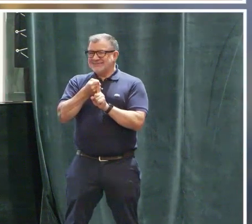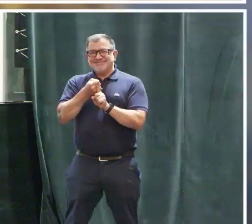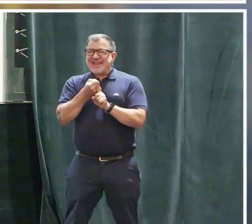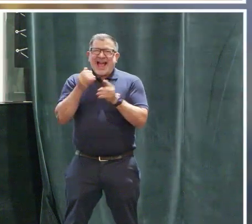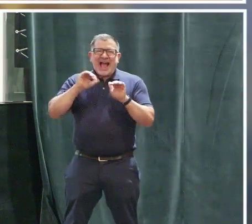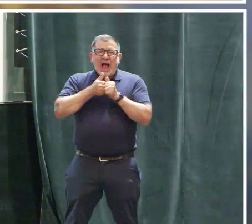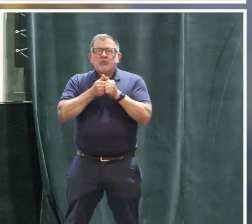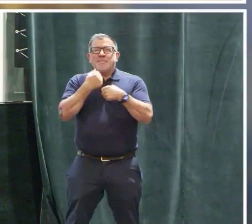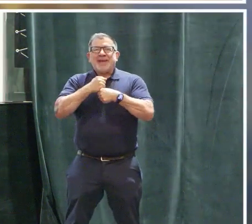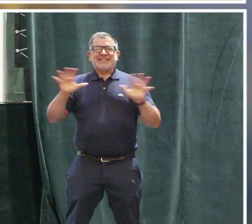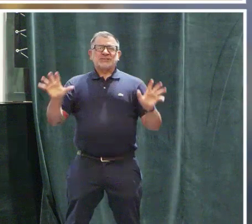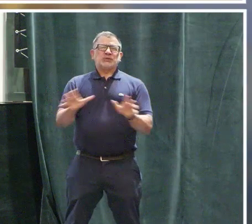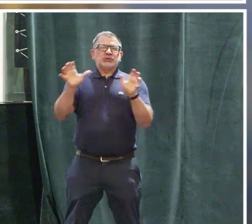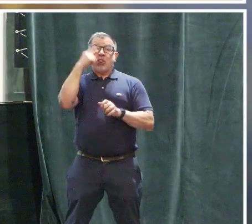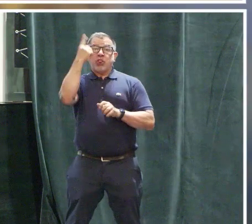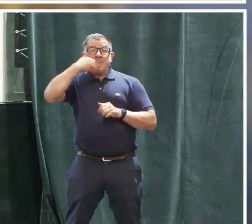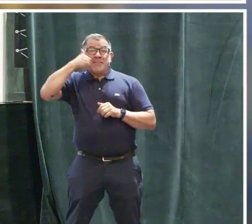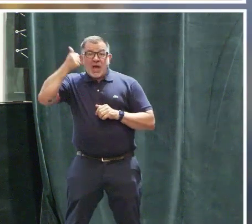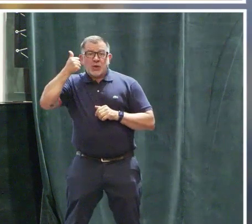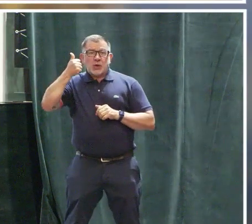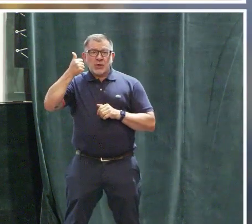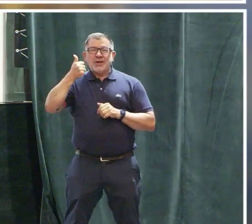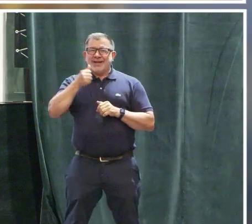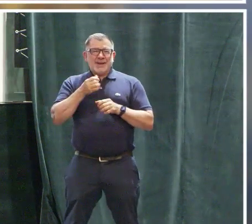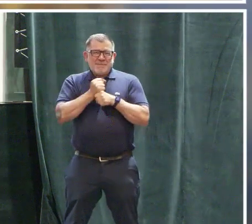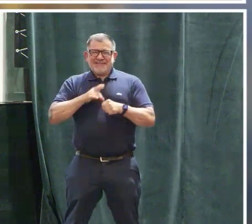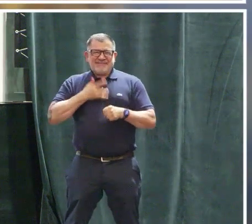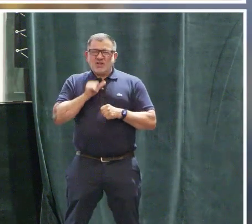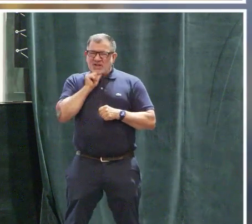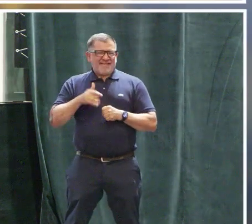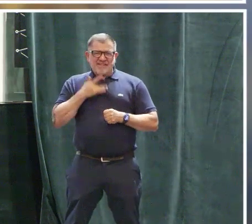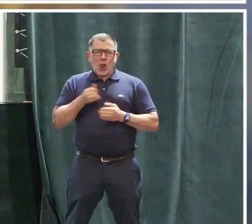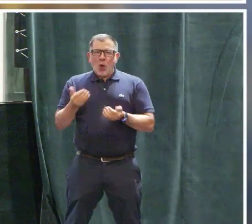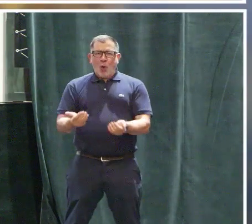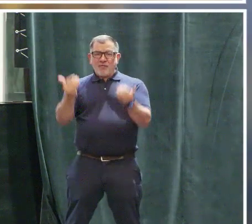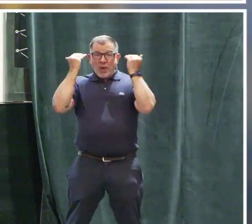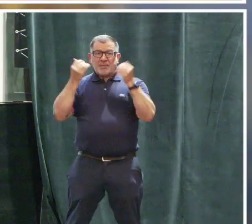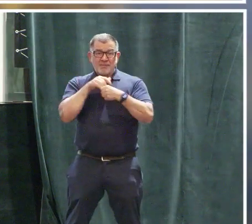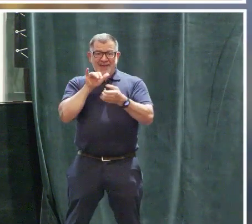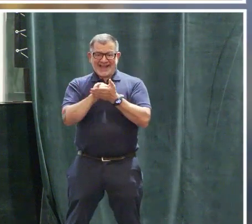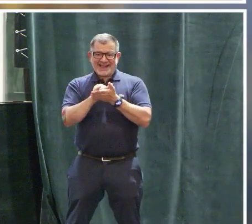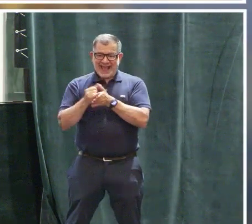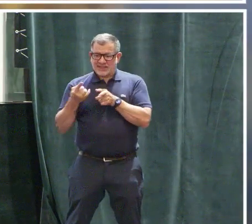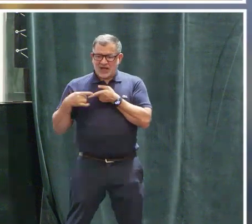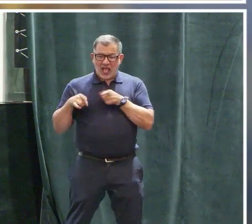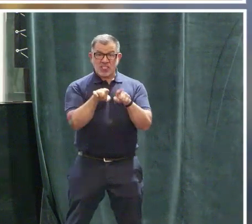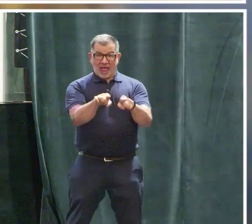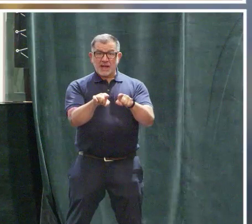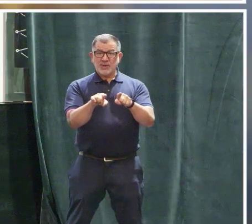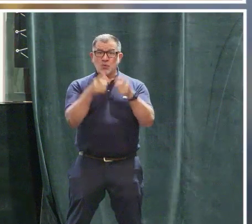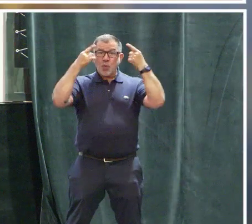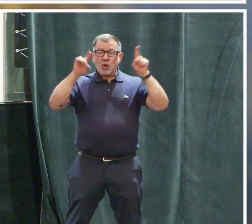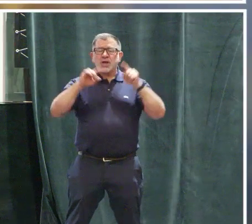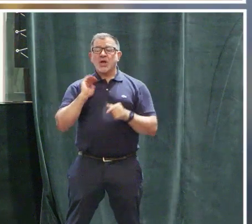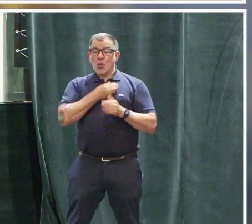visually and practically enough to really make that alignment work. So our